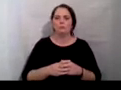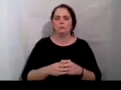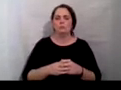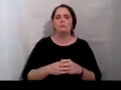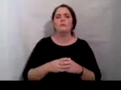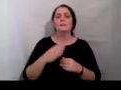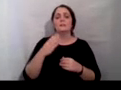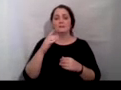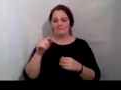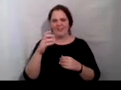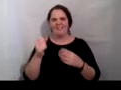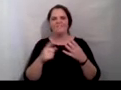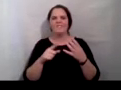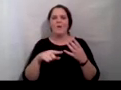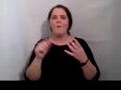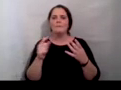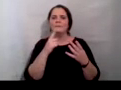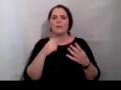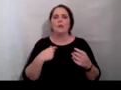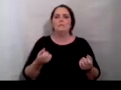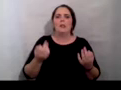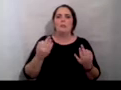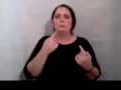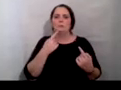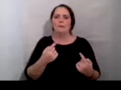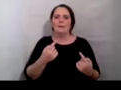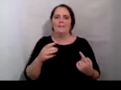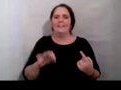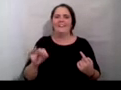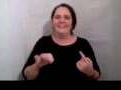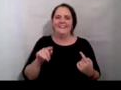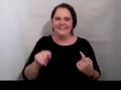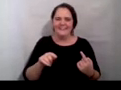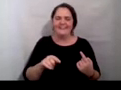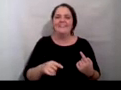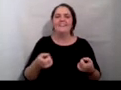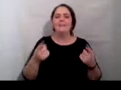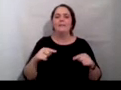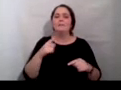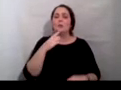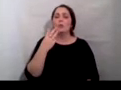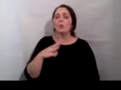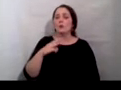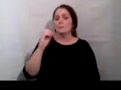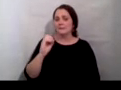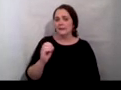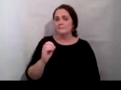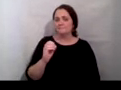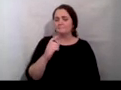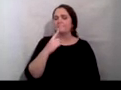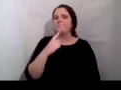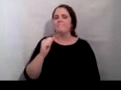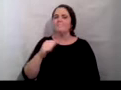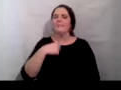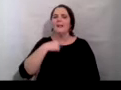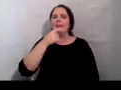No one says I don't have anything to say, which is pretty terrific. And then 30% are saying I will